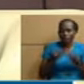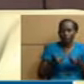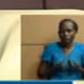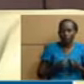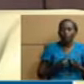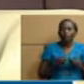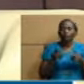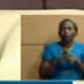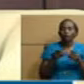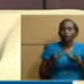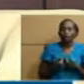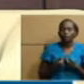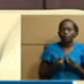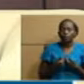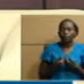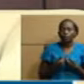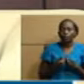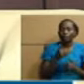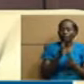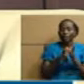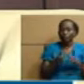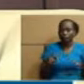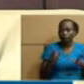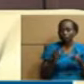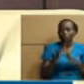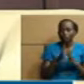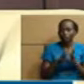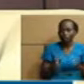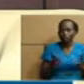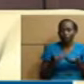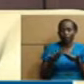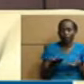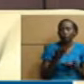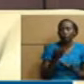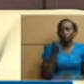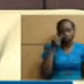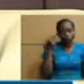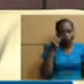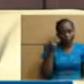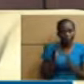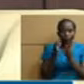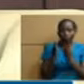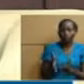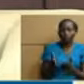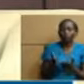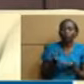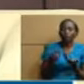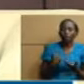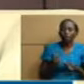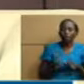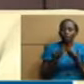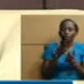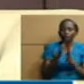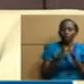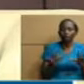that we have sign language provision. Susan Mujawa is providing